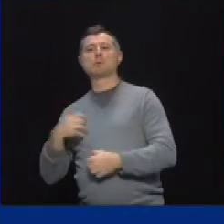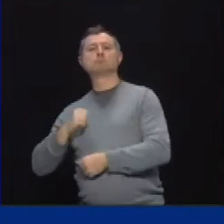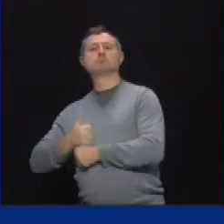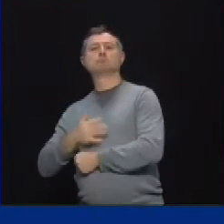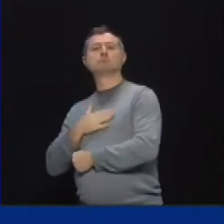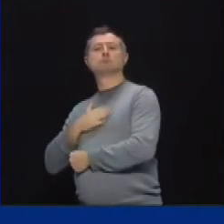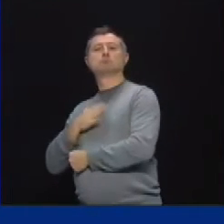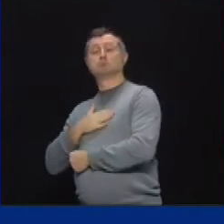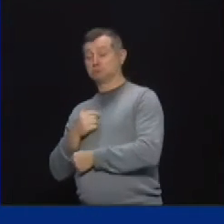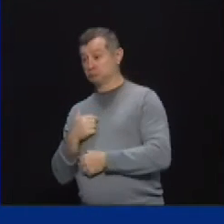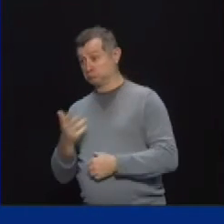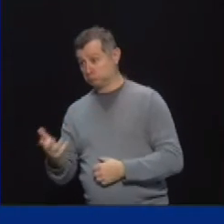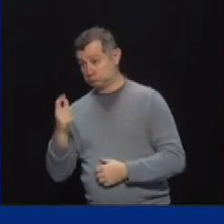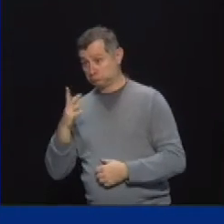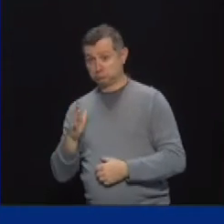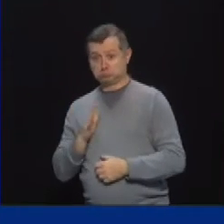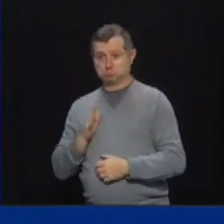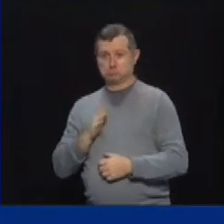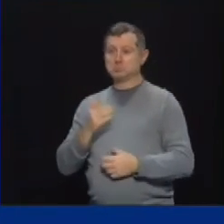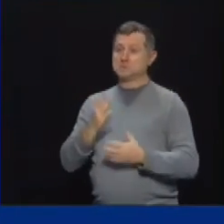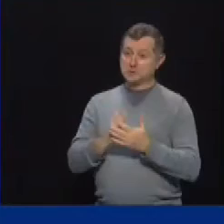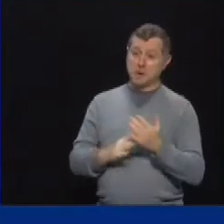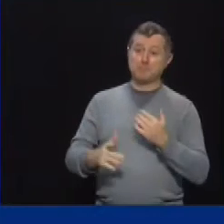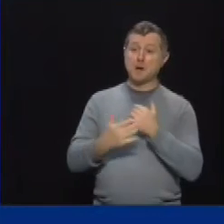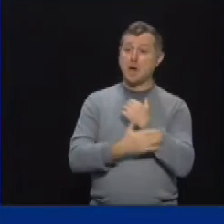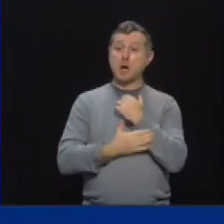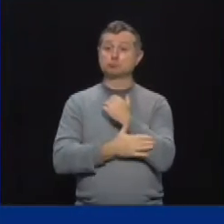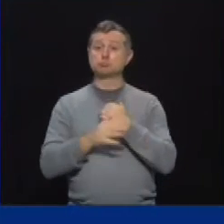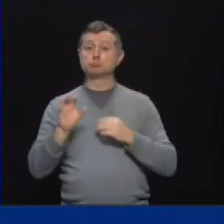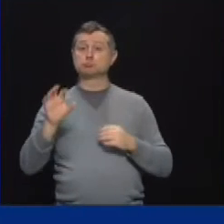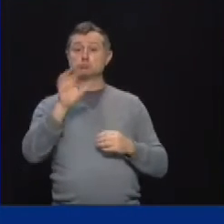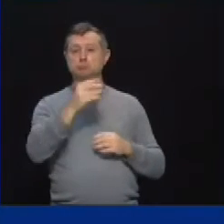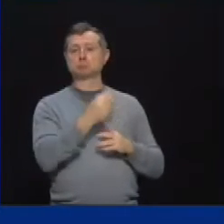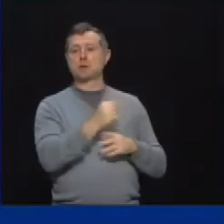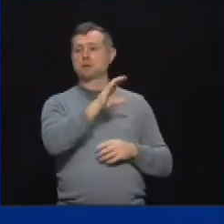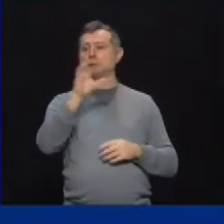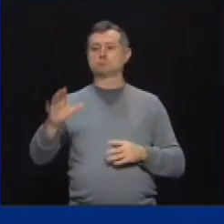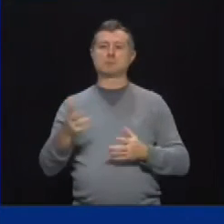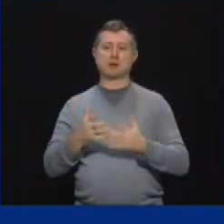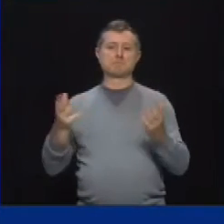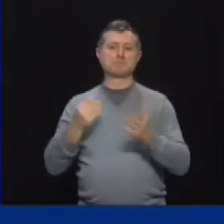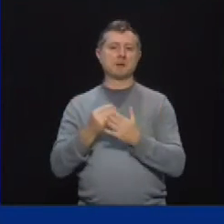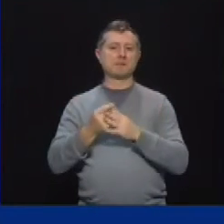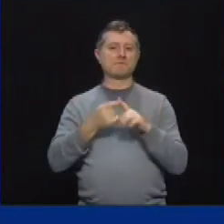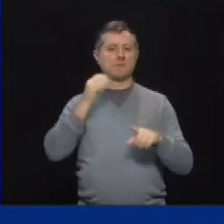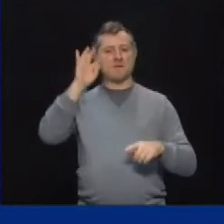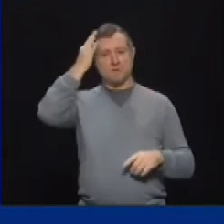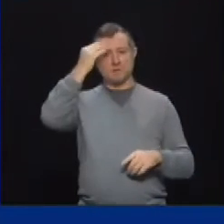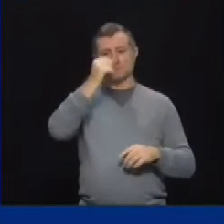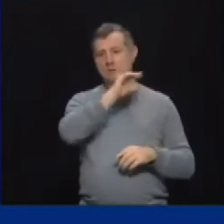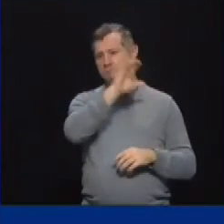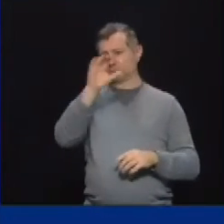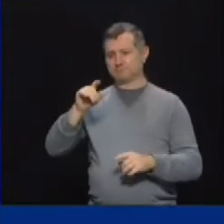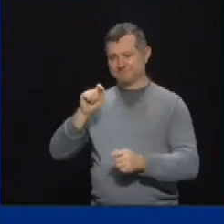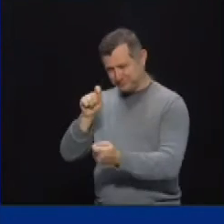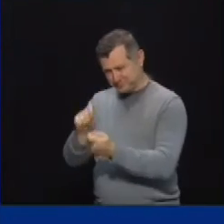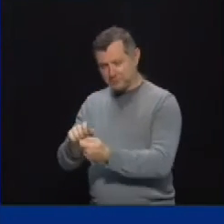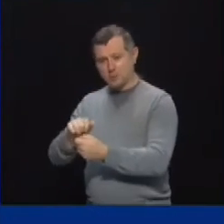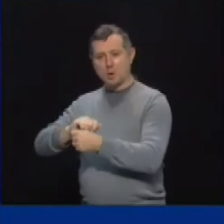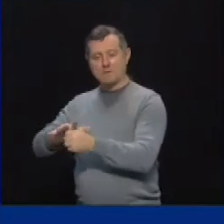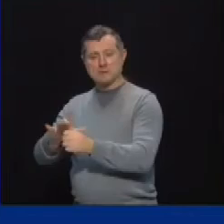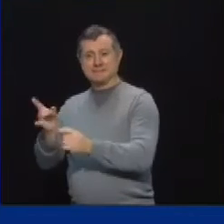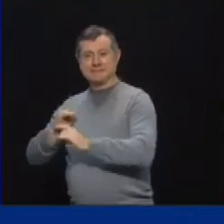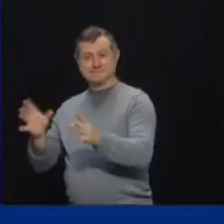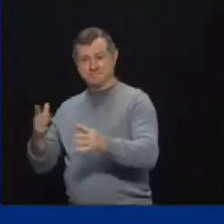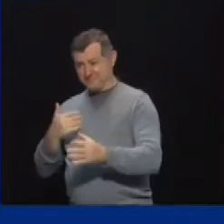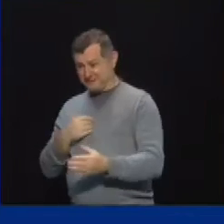counties, received substantial dollars from the federal government to deal with COVID, and they're ready to spend it on vaccination